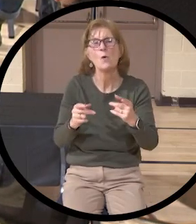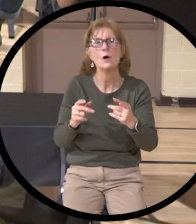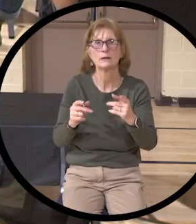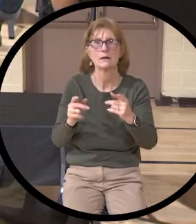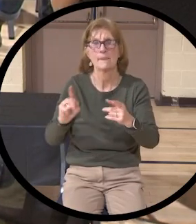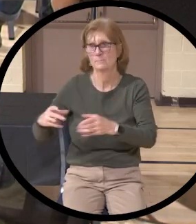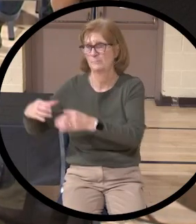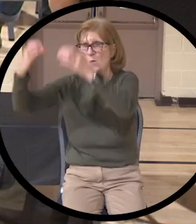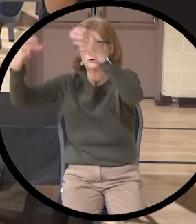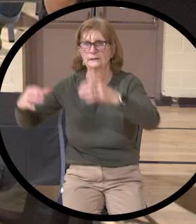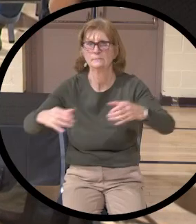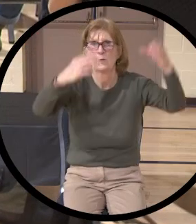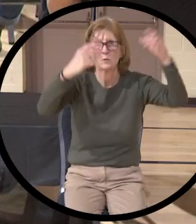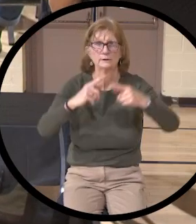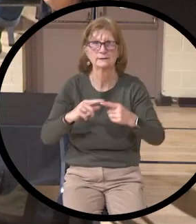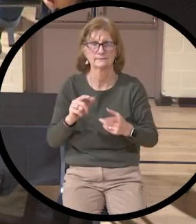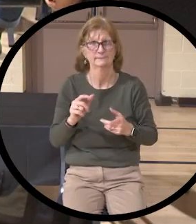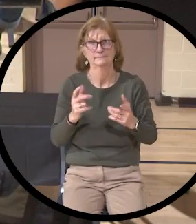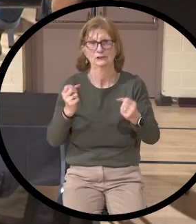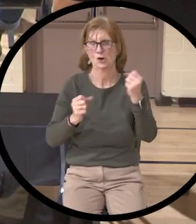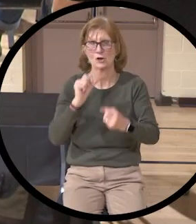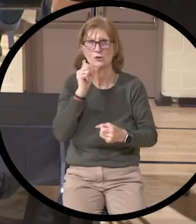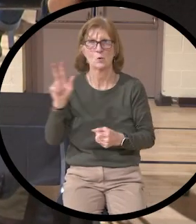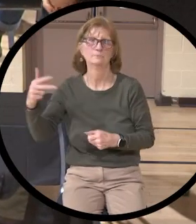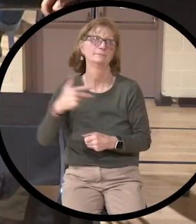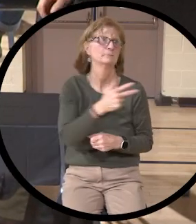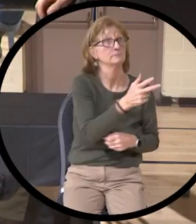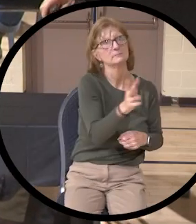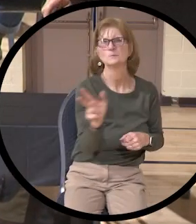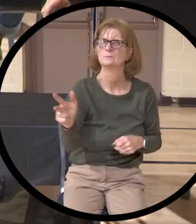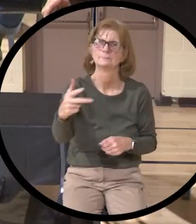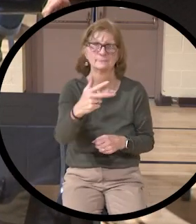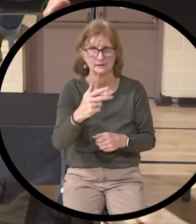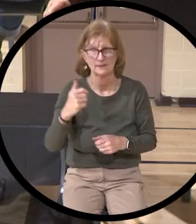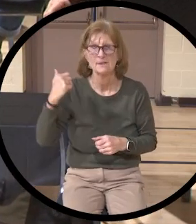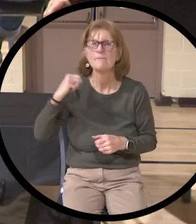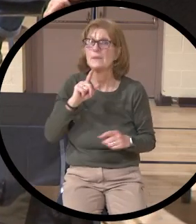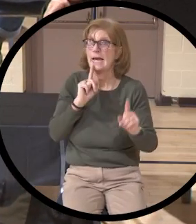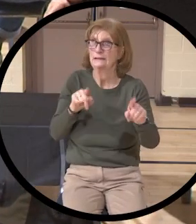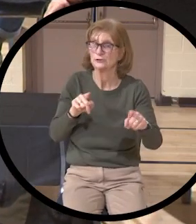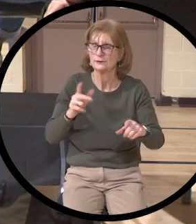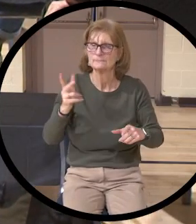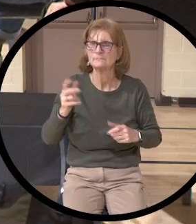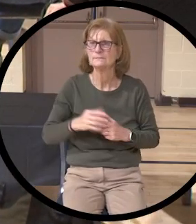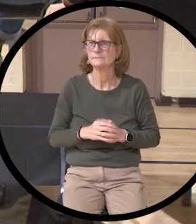want to take that? Yeah, so I mean, we are in